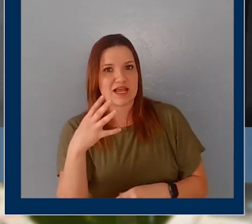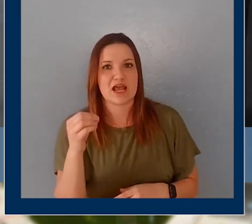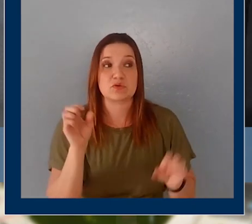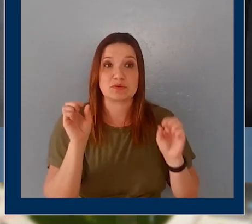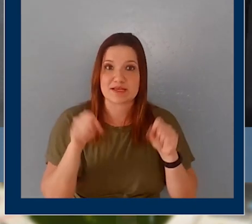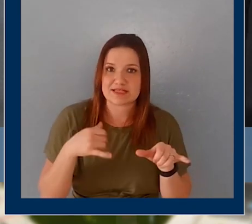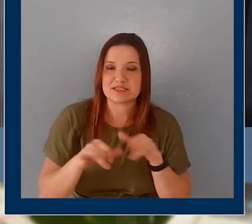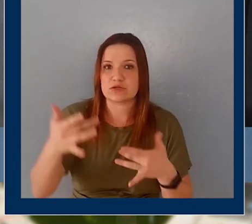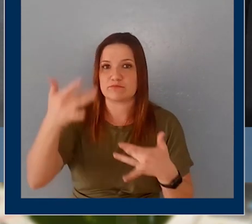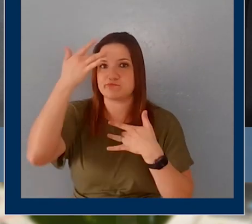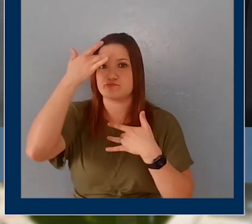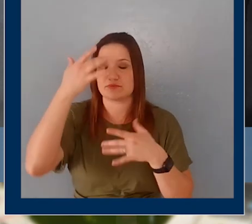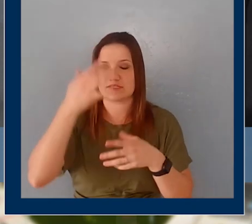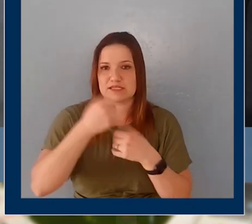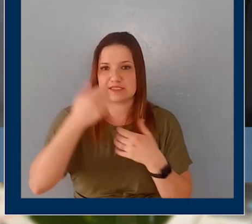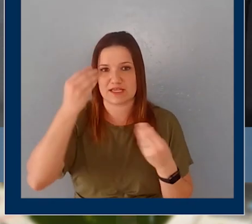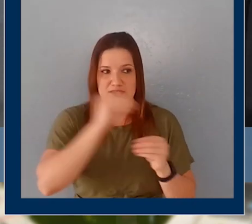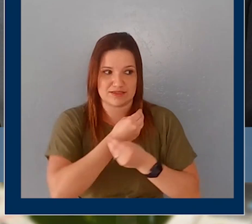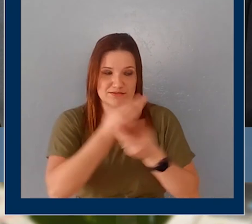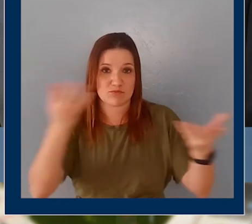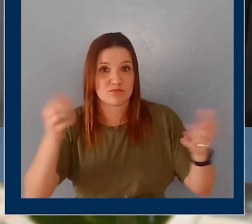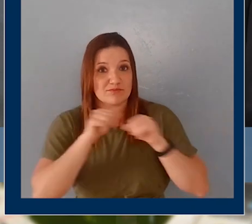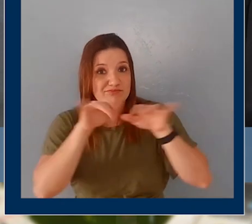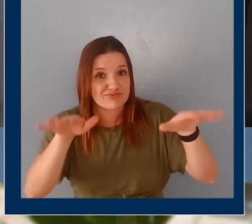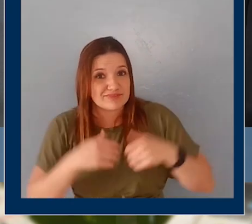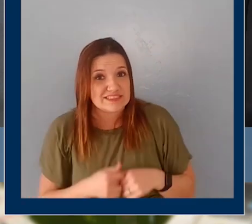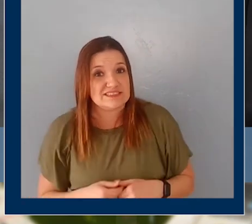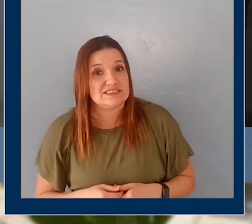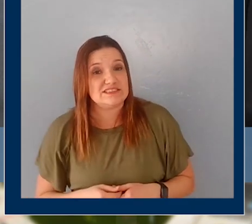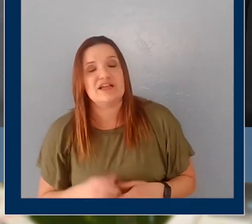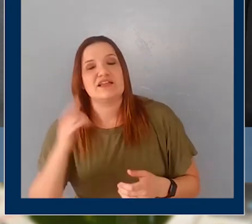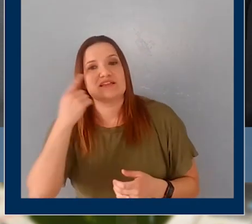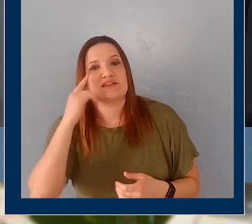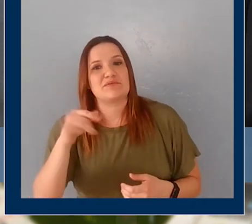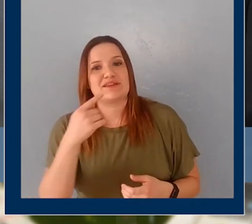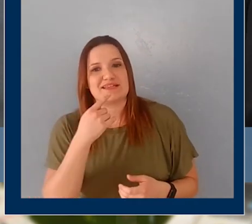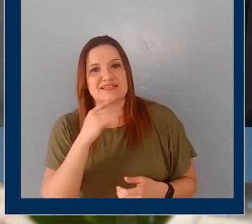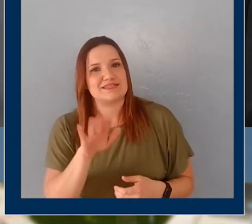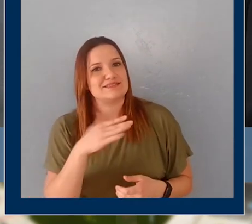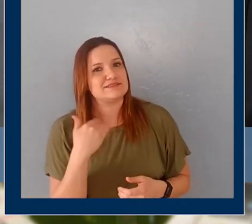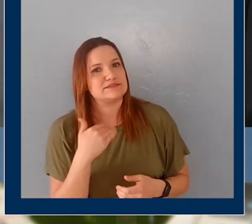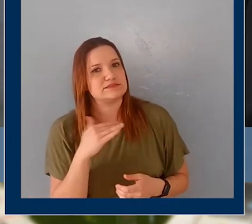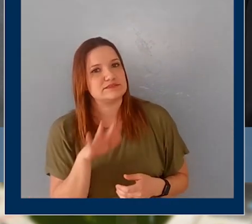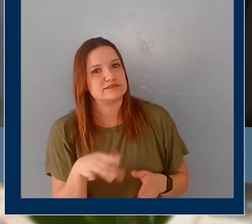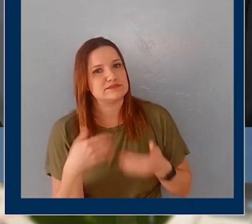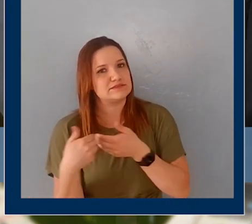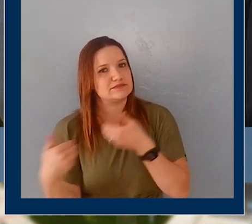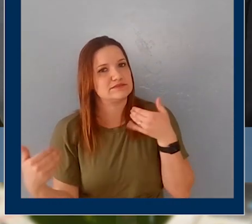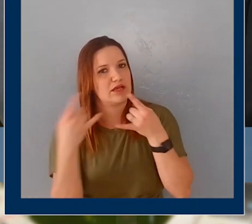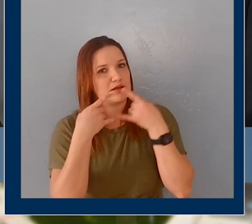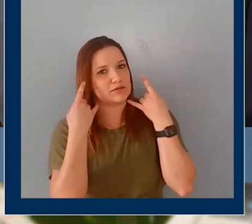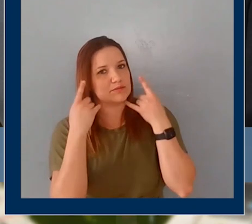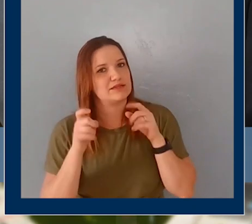they're still requiring that. Right. Okay, so we've had several employees that have received the second dose that are